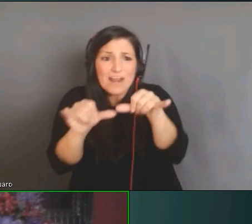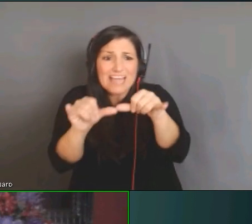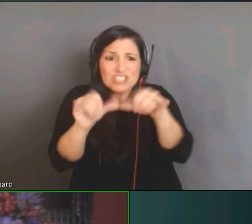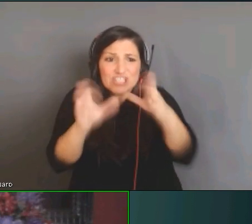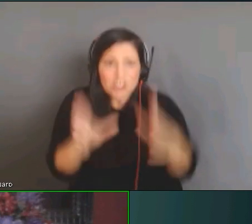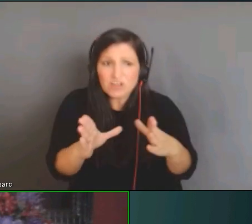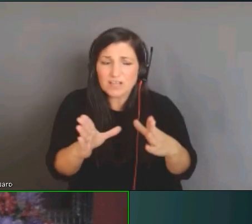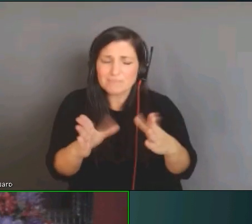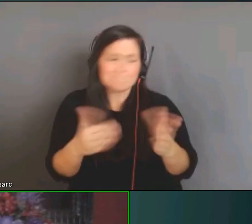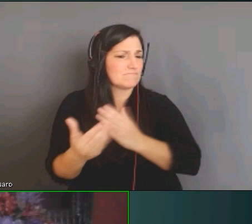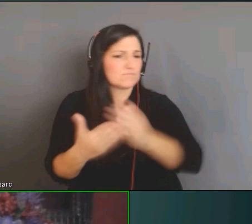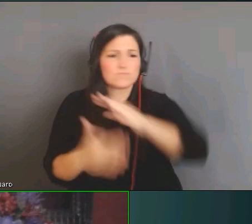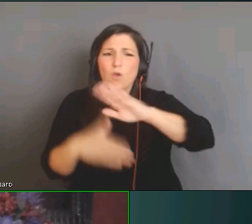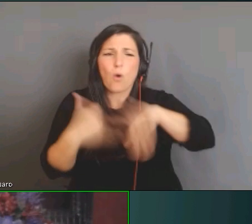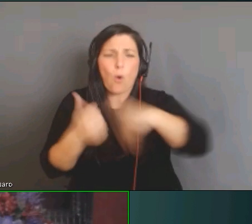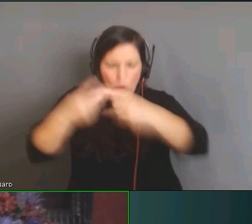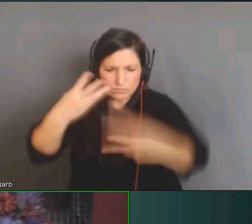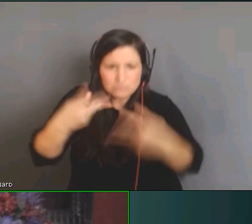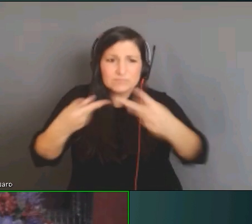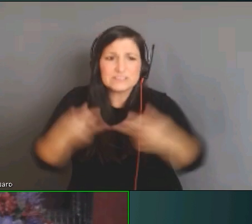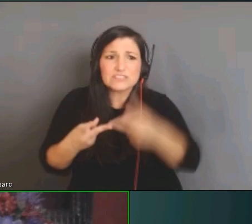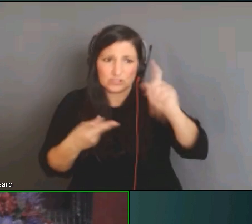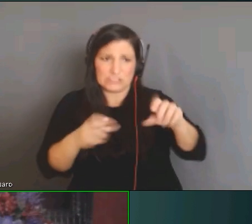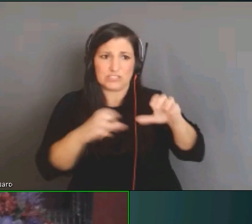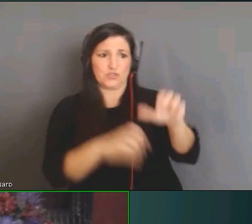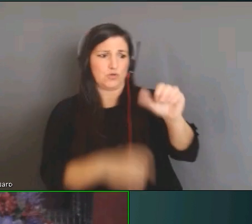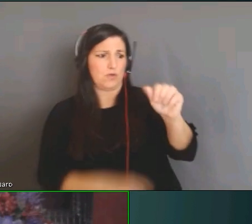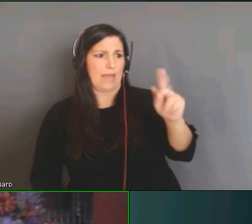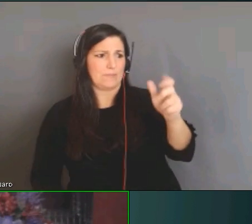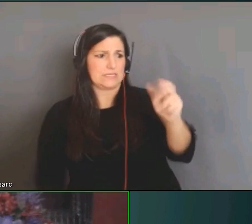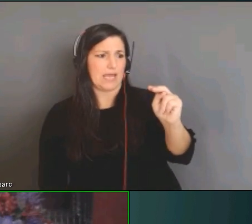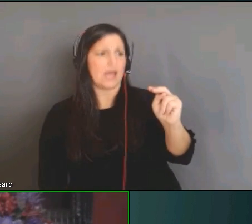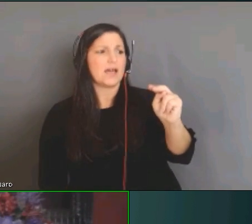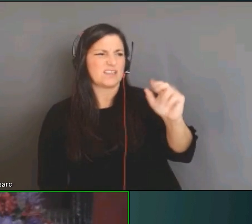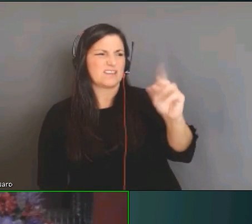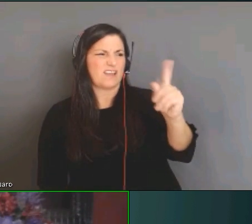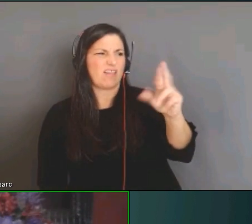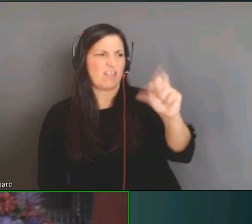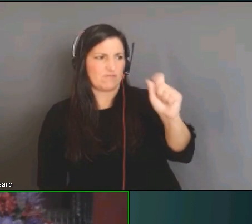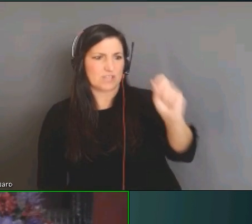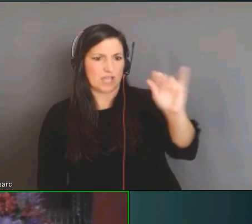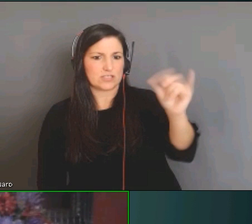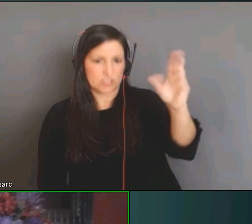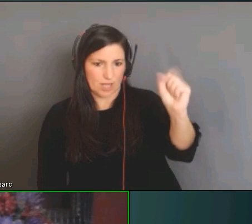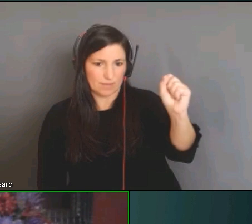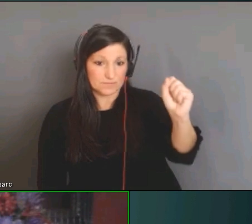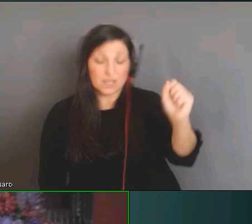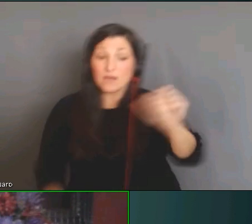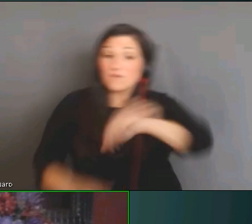more information about that. Now, for our entry level positions, that can vary as we showed